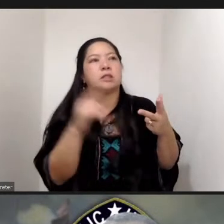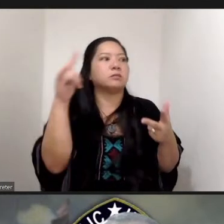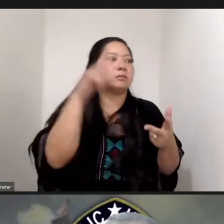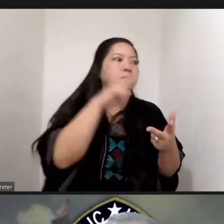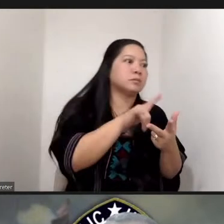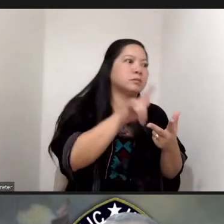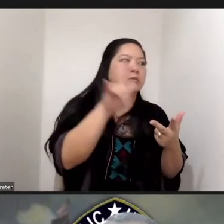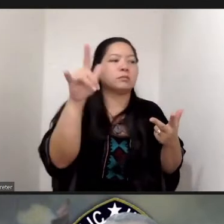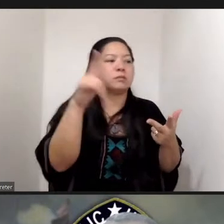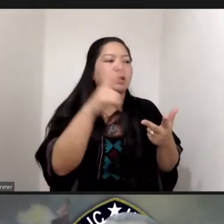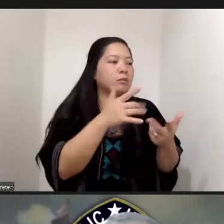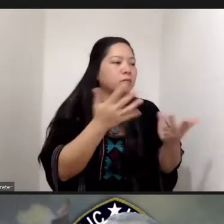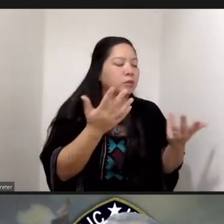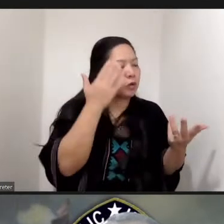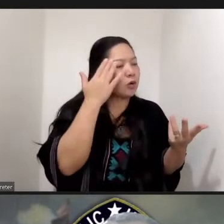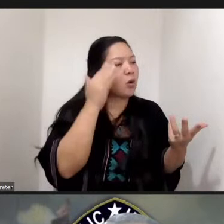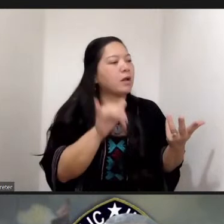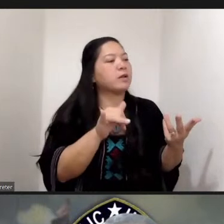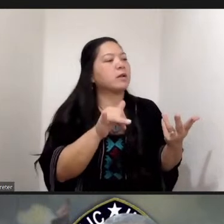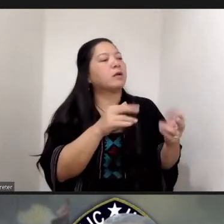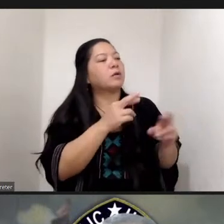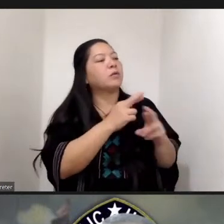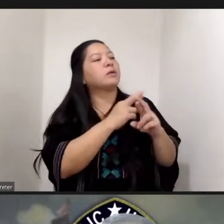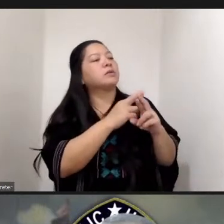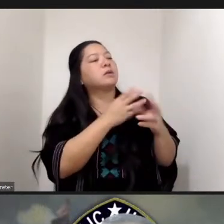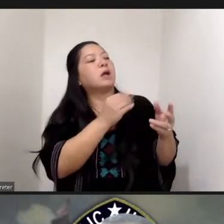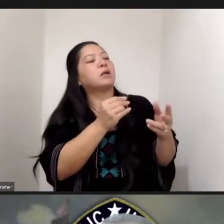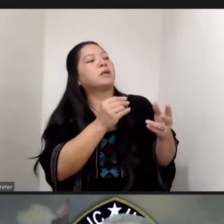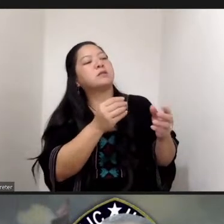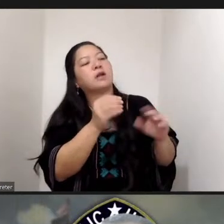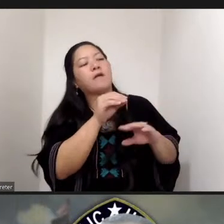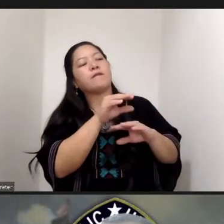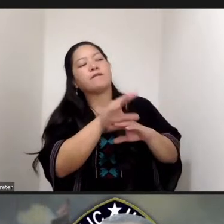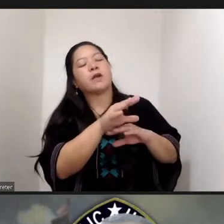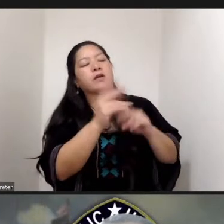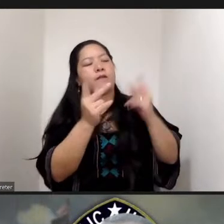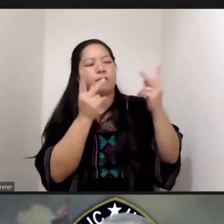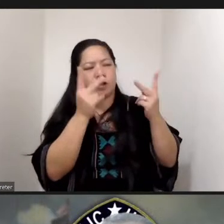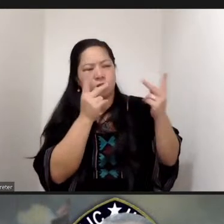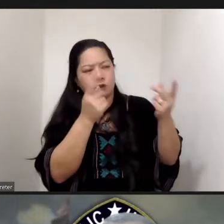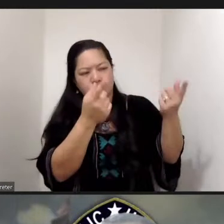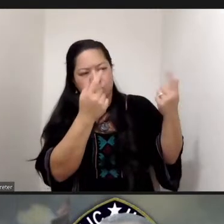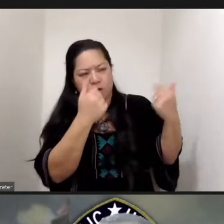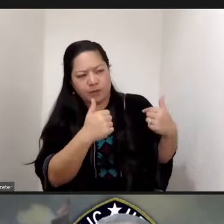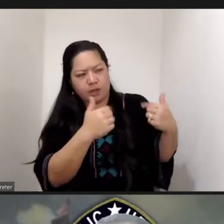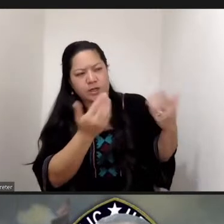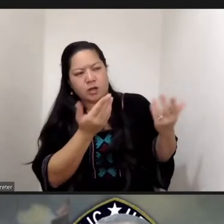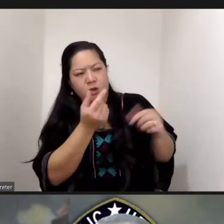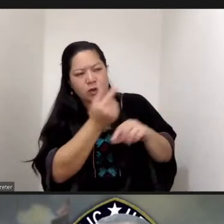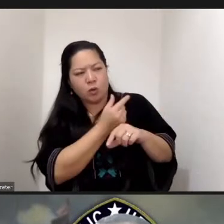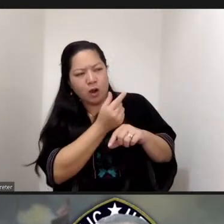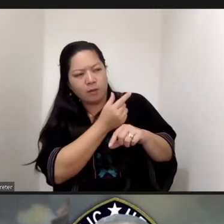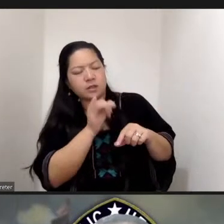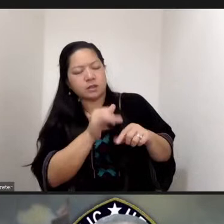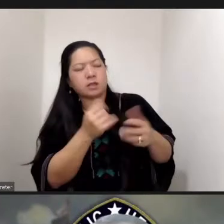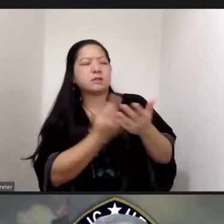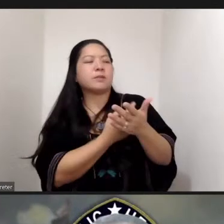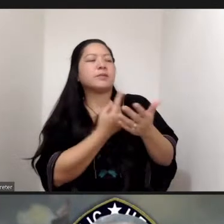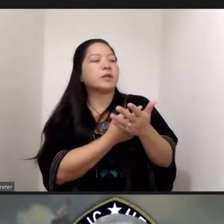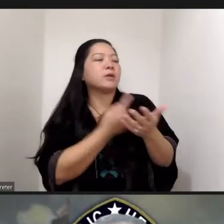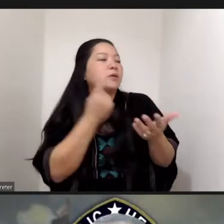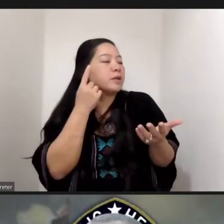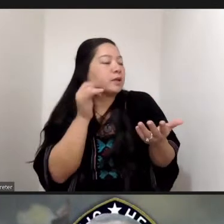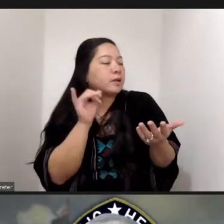of restrictions, it's going to affect tourism. So is that something you're going to bear in mind